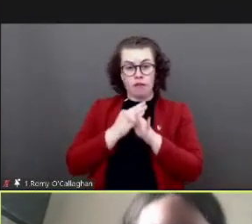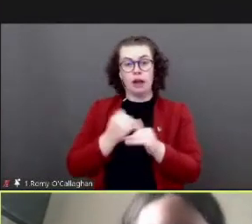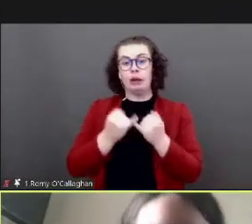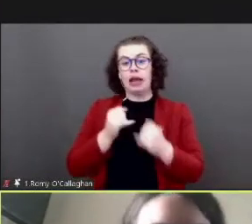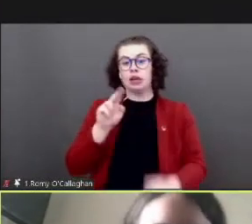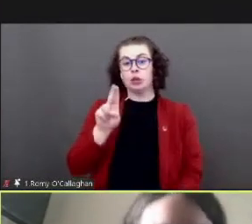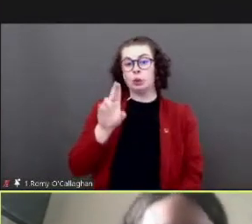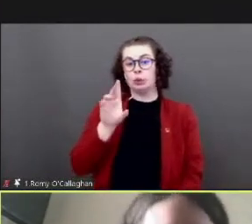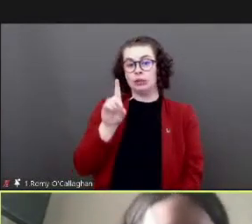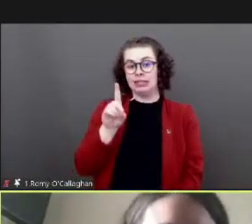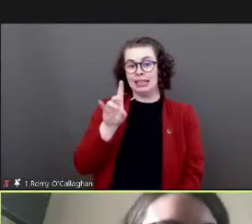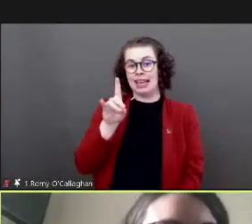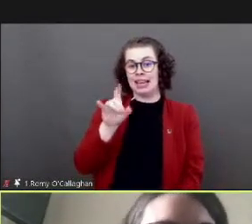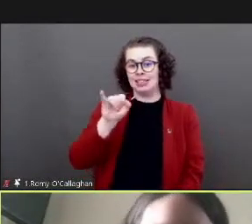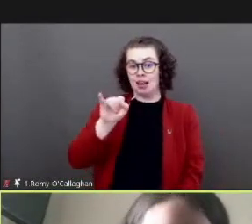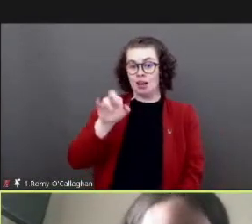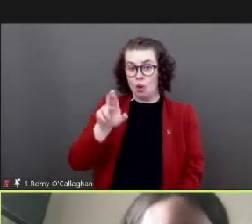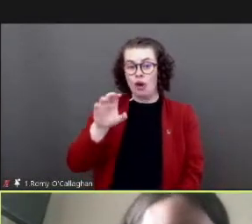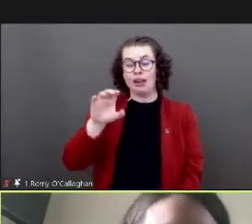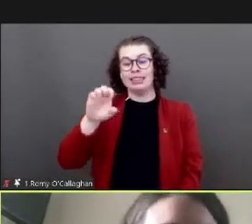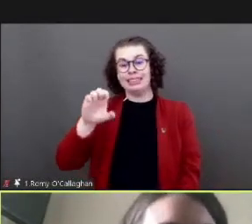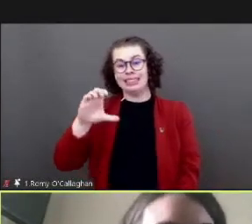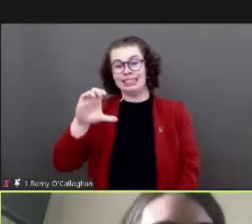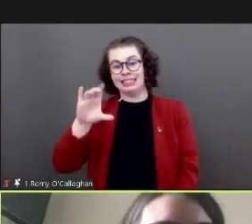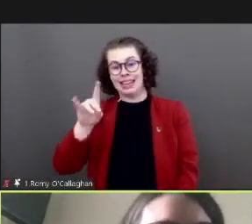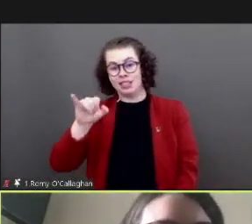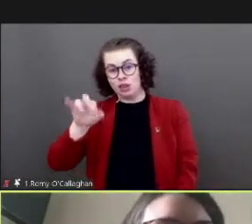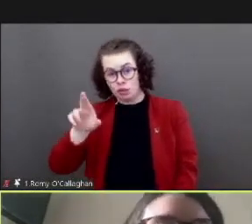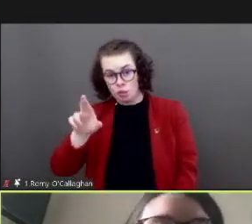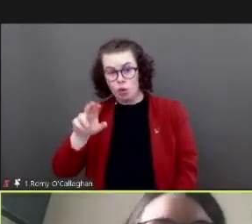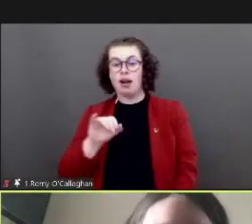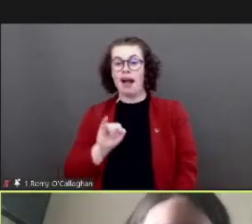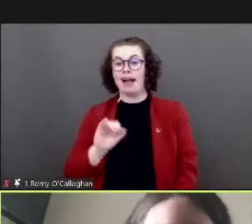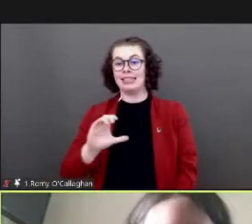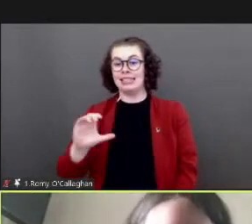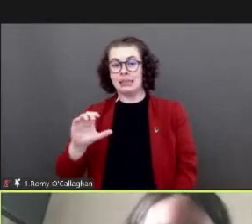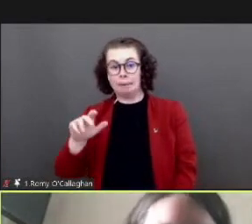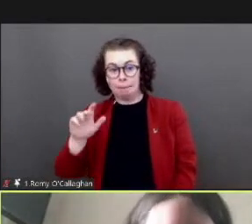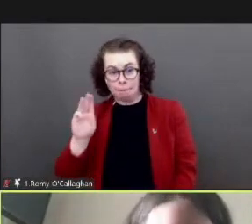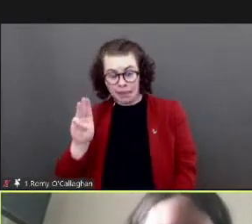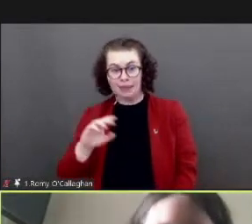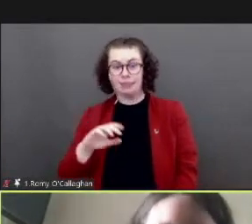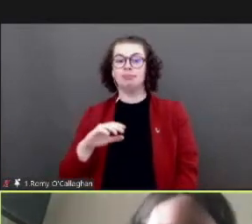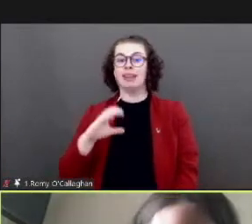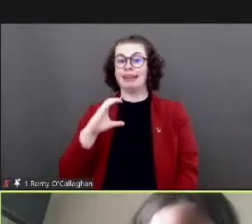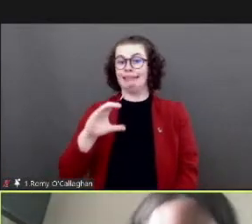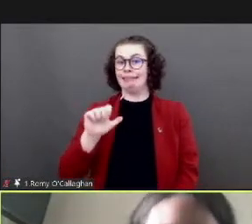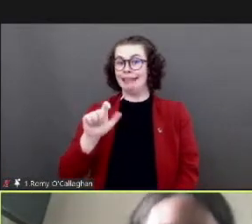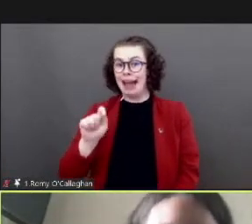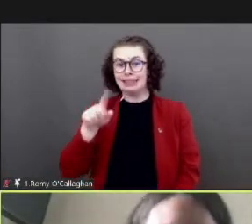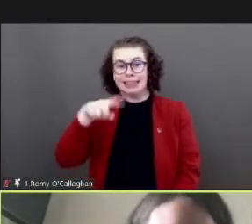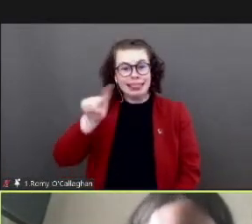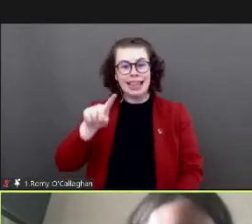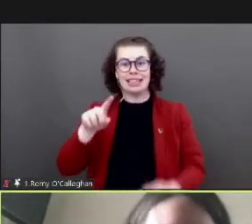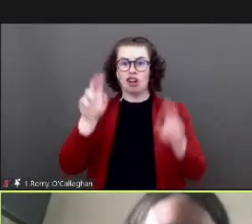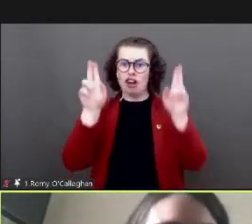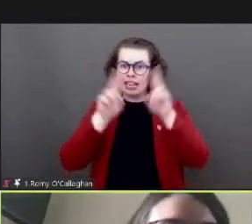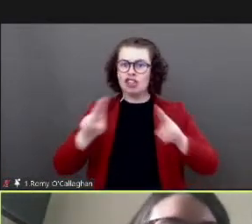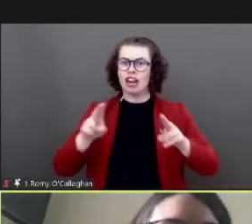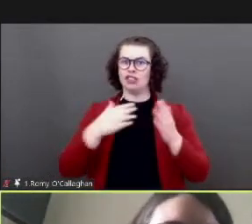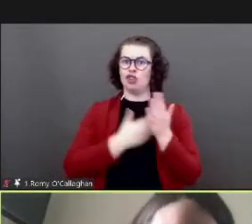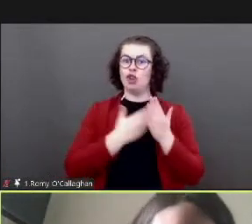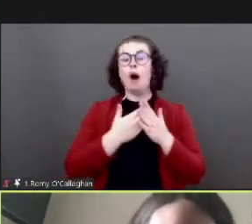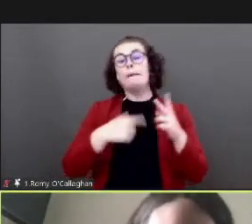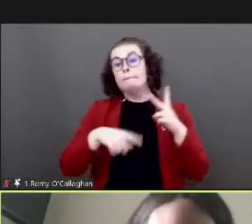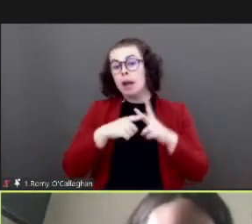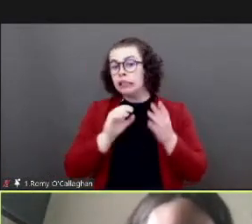the ECHR, the ICCPR, UNCAT. We also have to acknowledge the prisoner rights framework and the Mandela rules